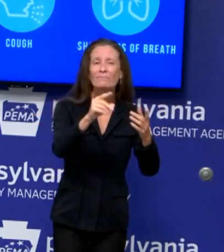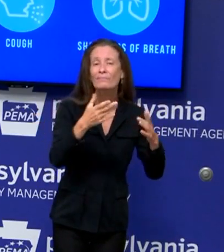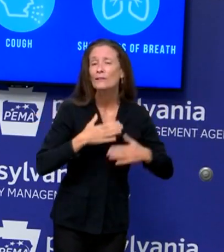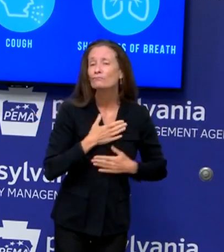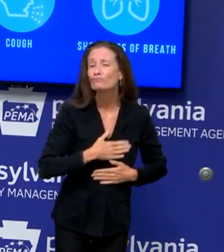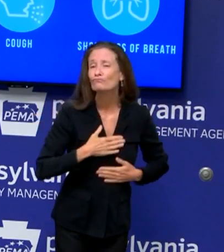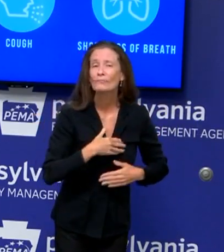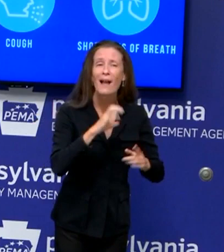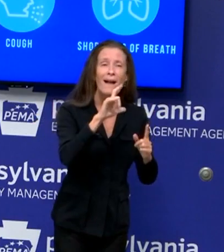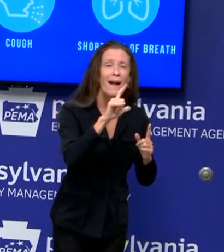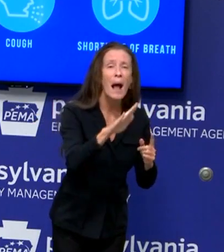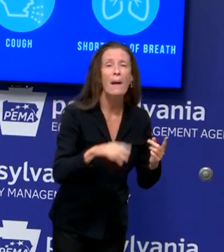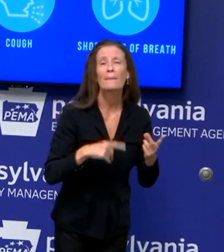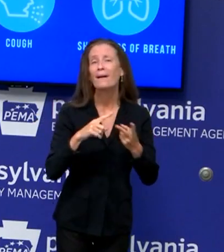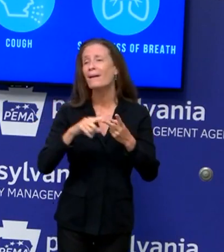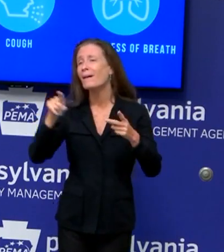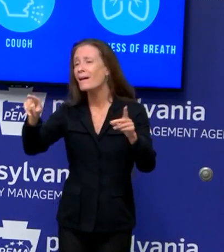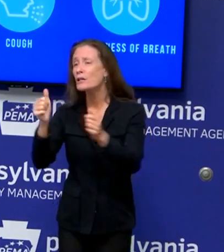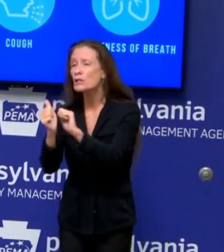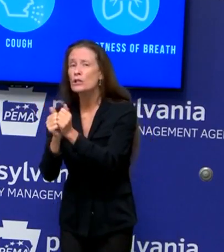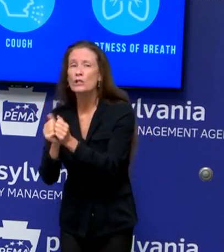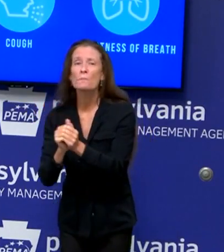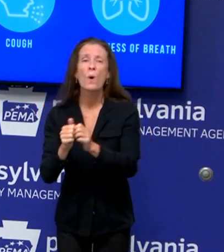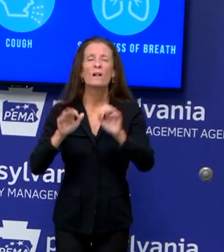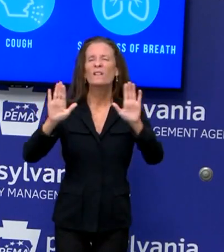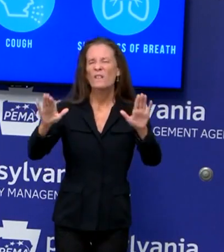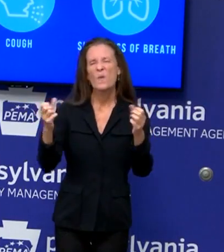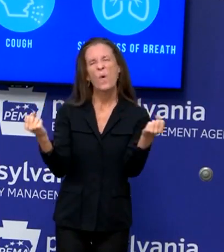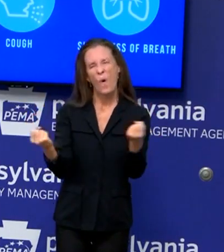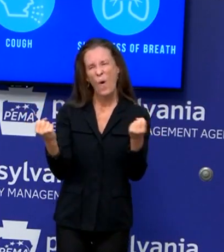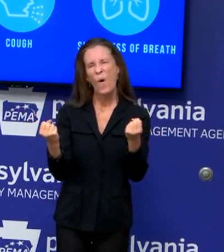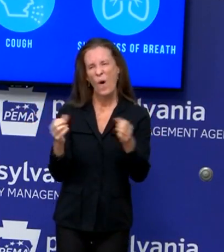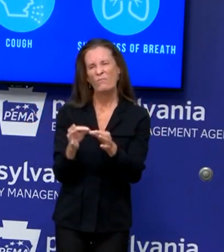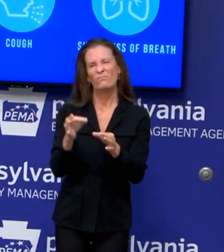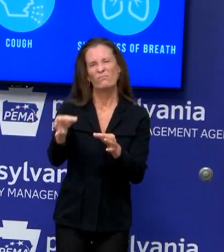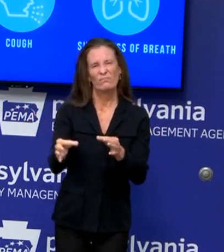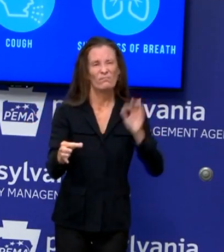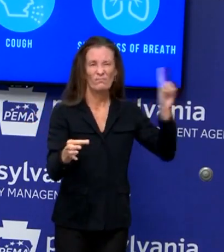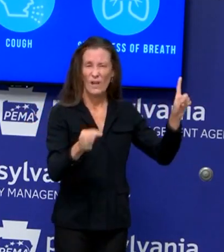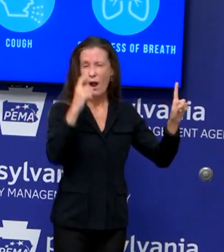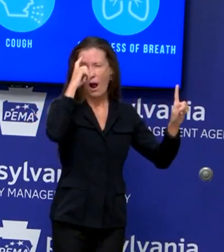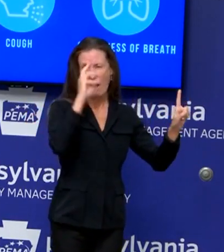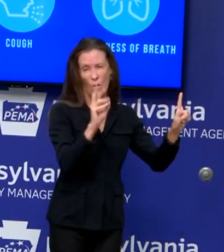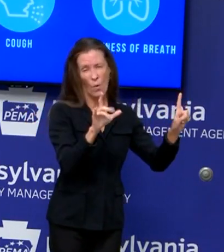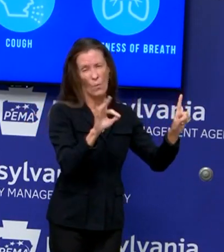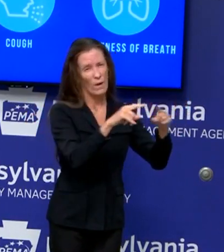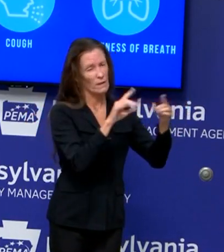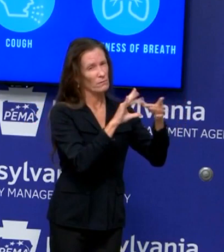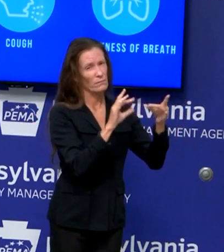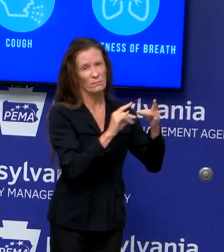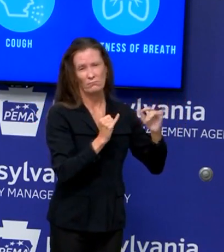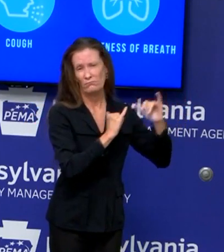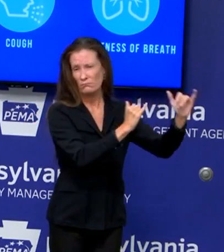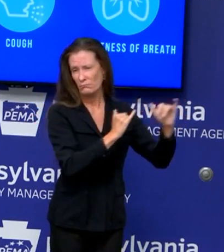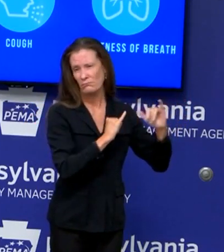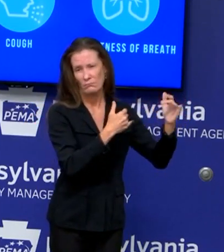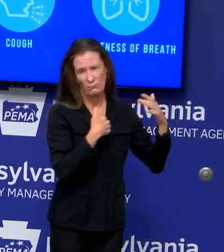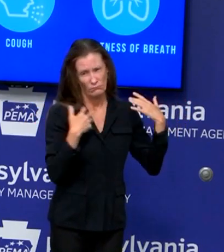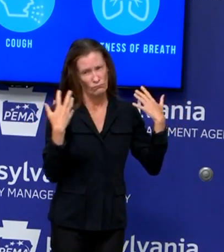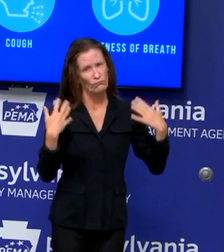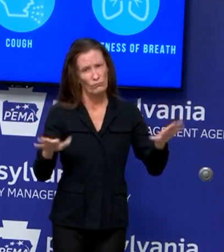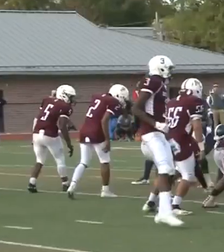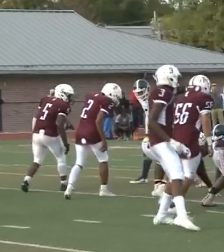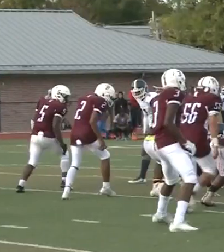has been very clear about this recommendation, and we have been consistent in terms of how we're describing it, and that is continues to be